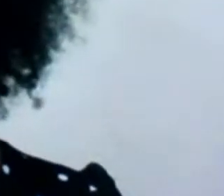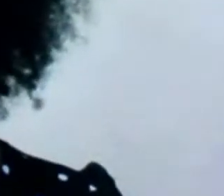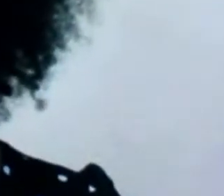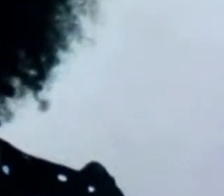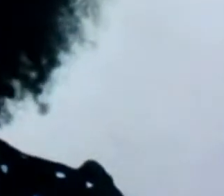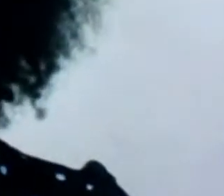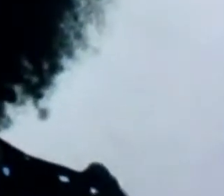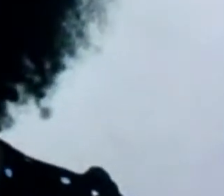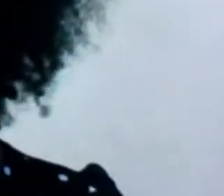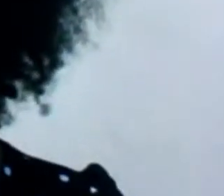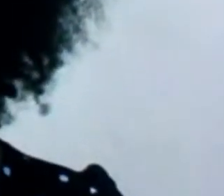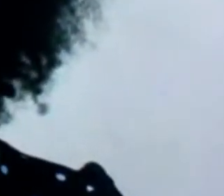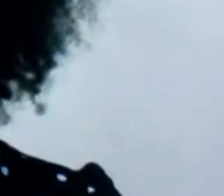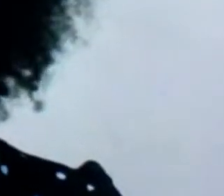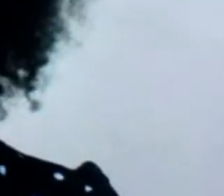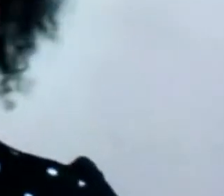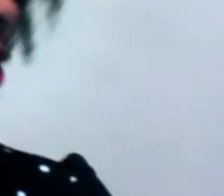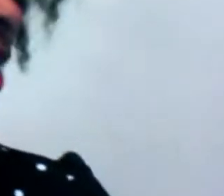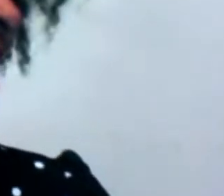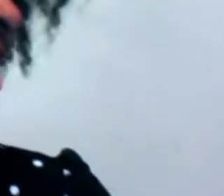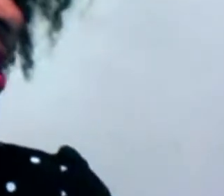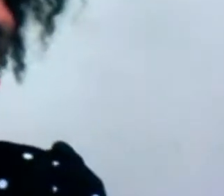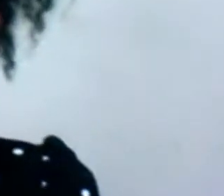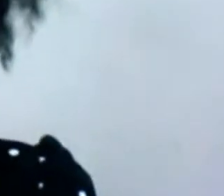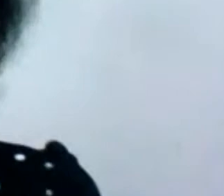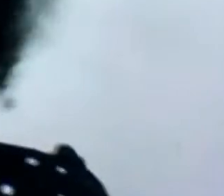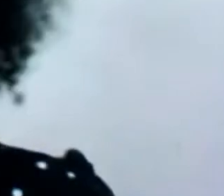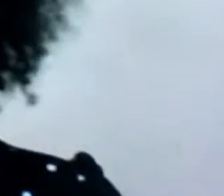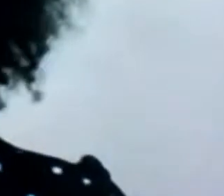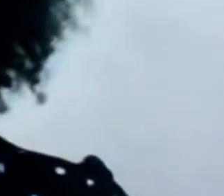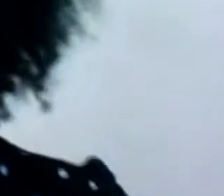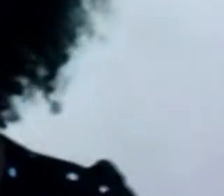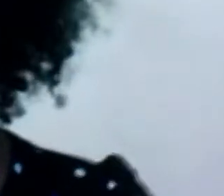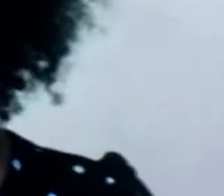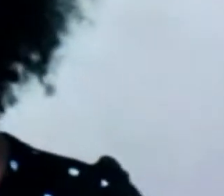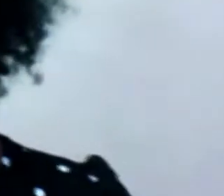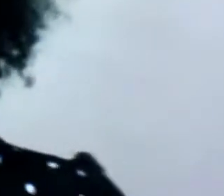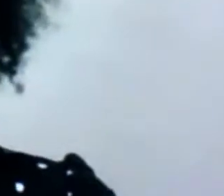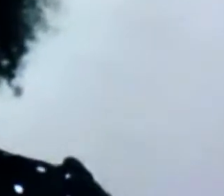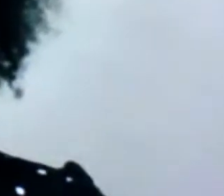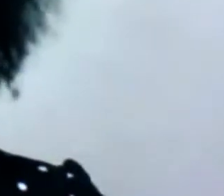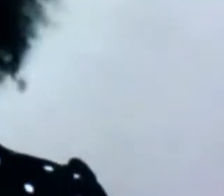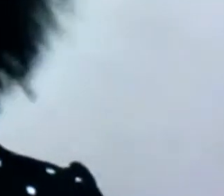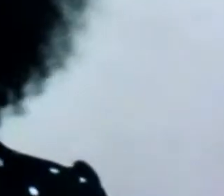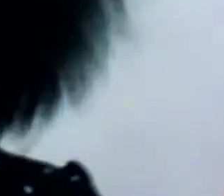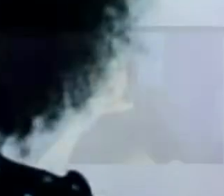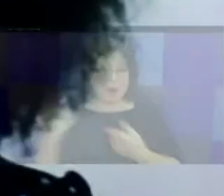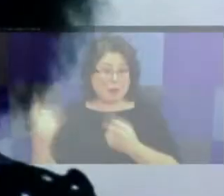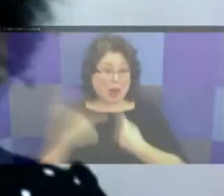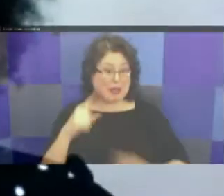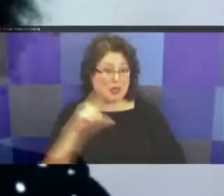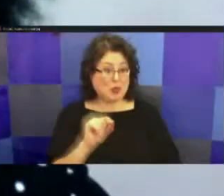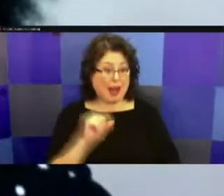an official homecoming event for Robert Morris University's Homecoming 2020. I am broadcasting